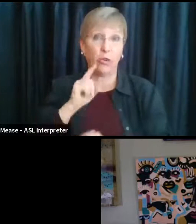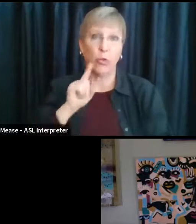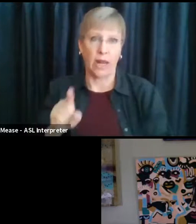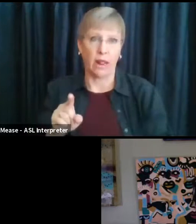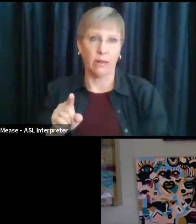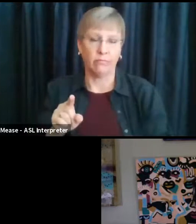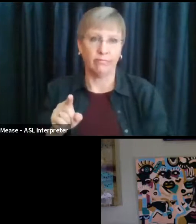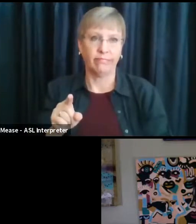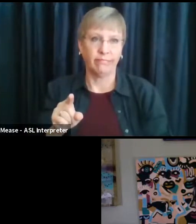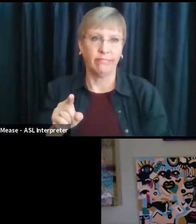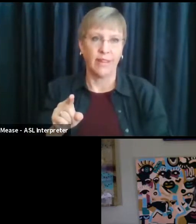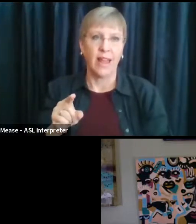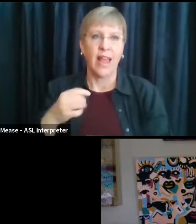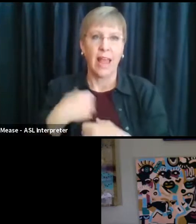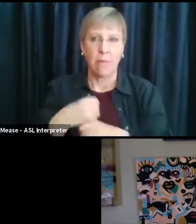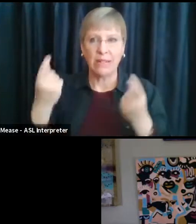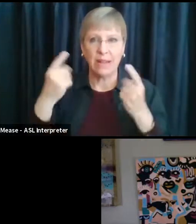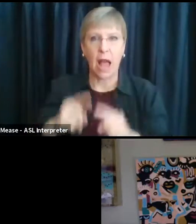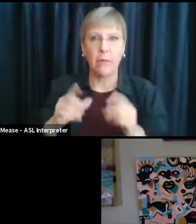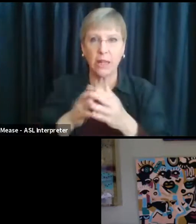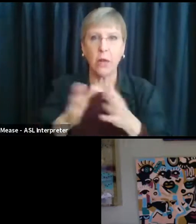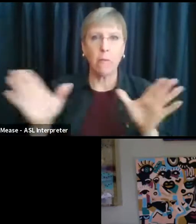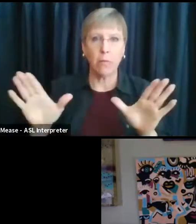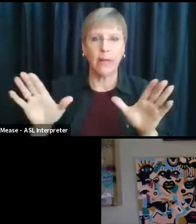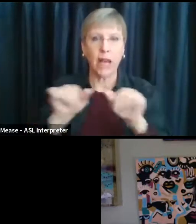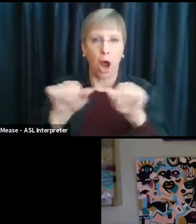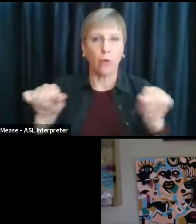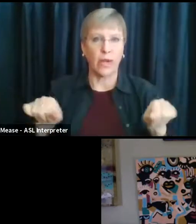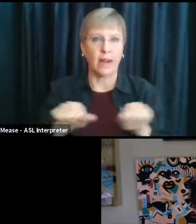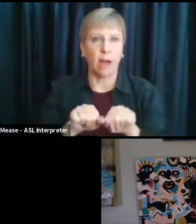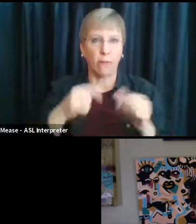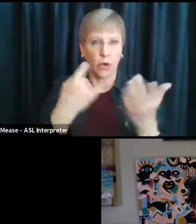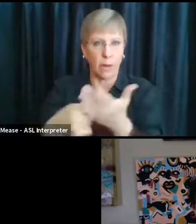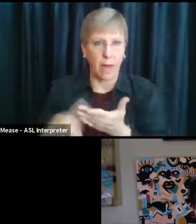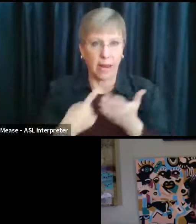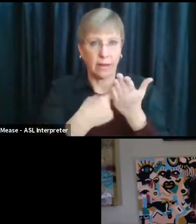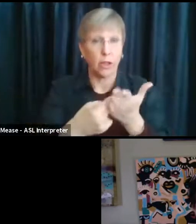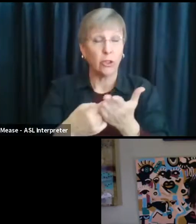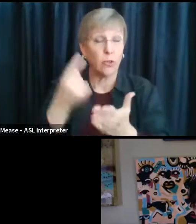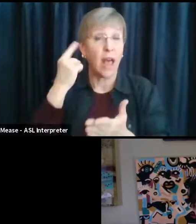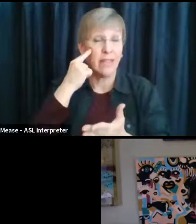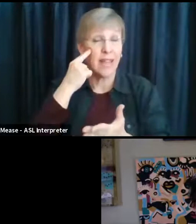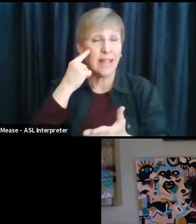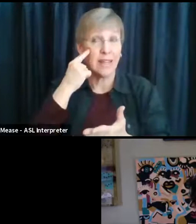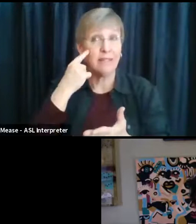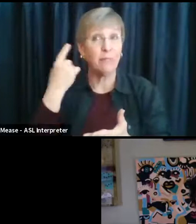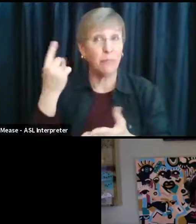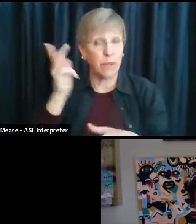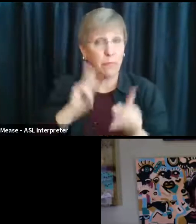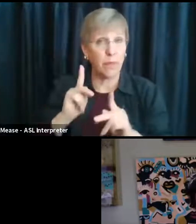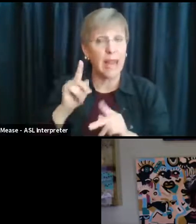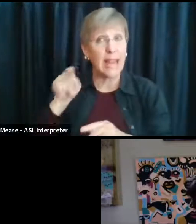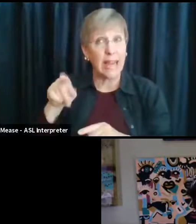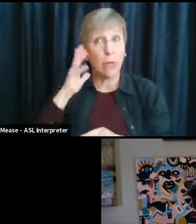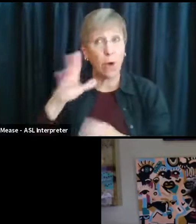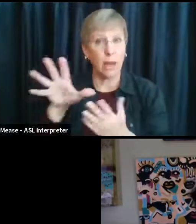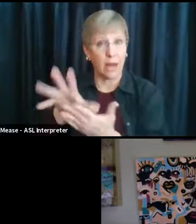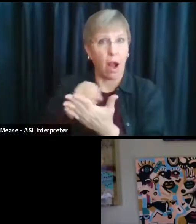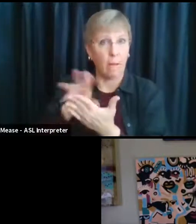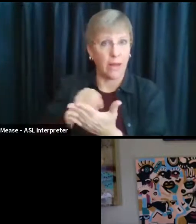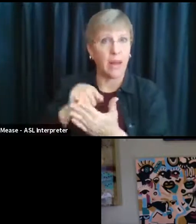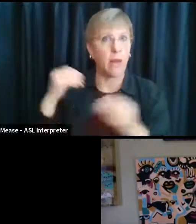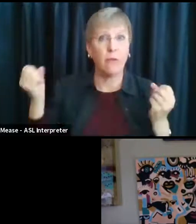it happen in the public debate. So I think he will be imitated, and yeah, I'm afraid he will start